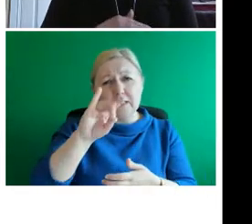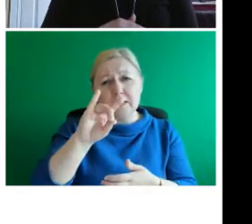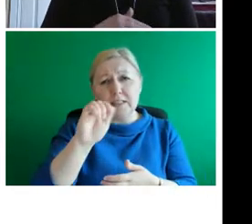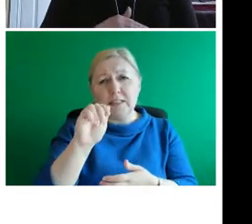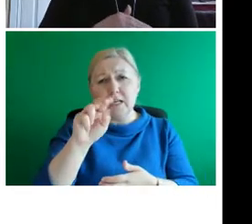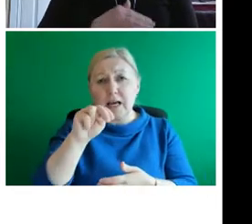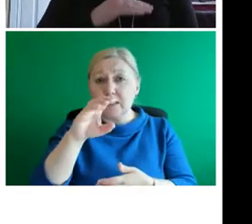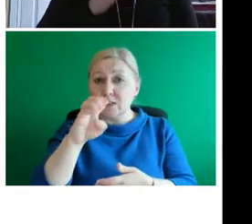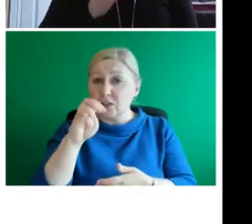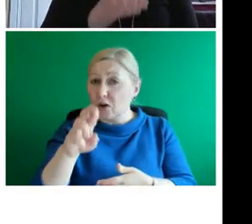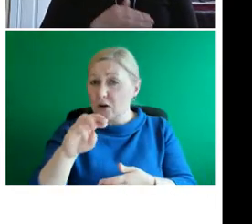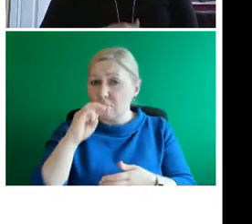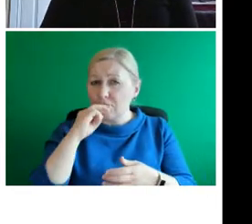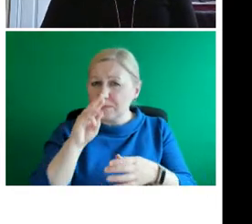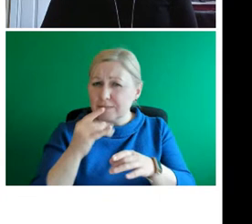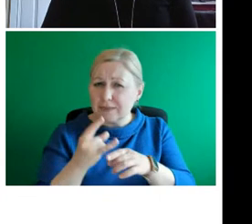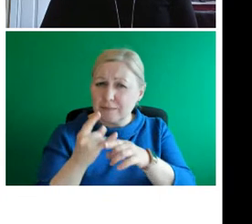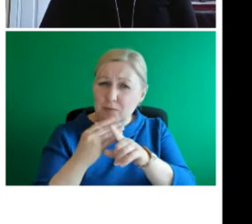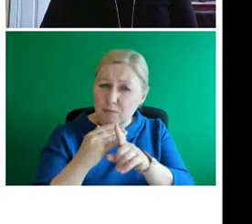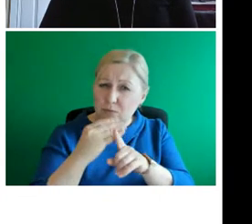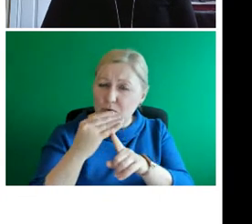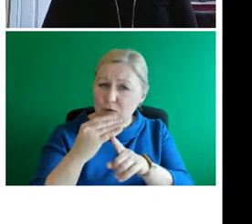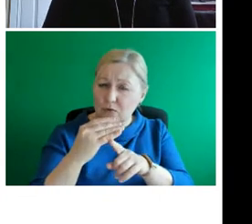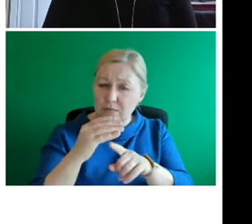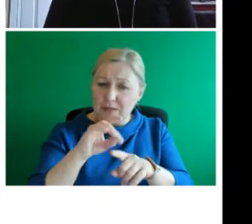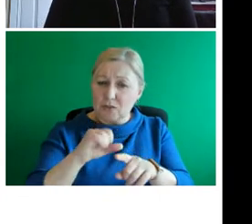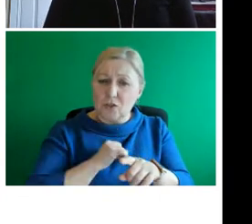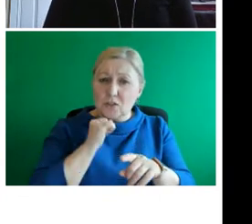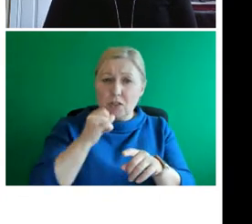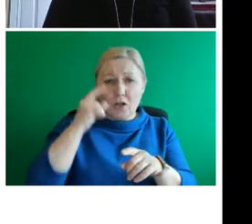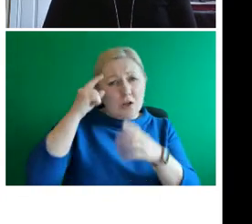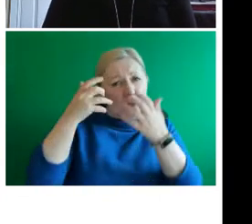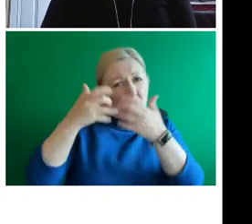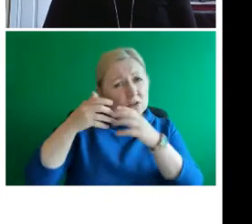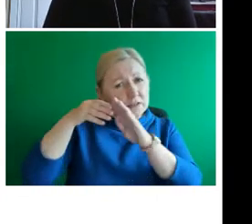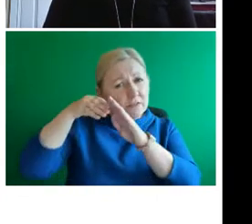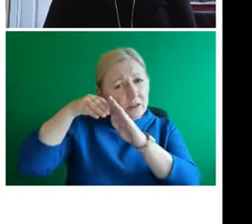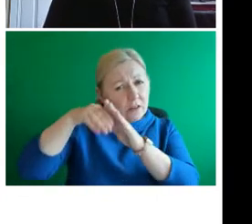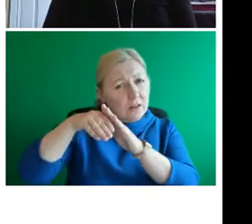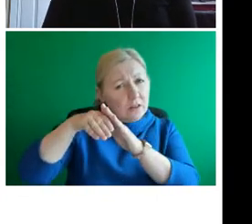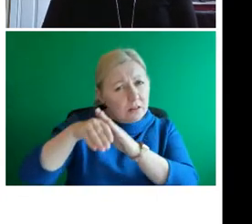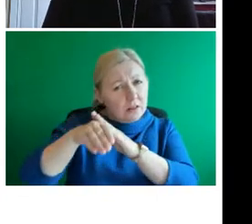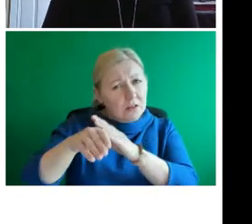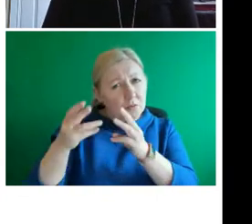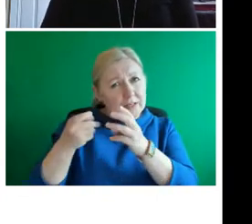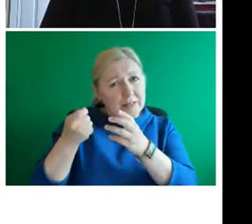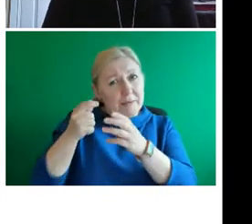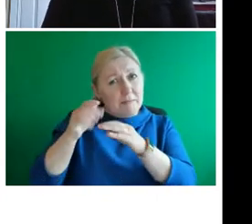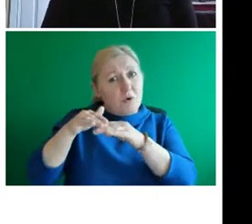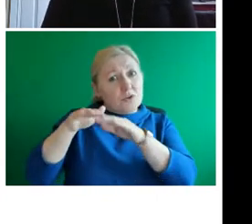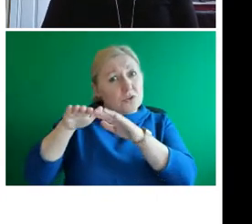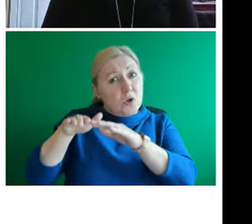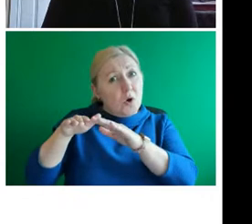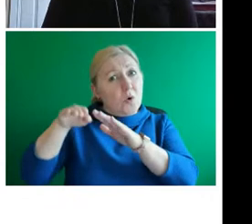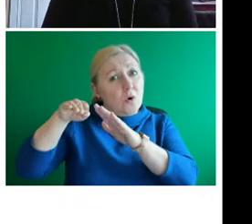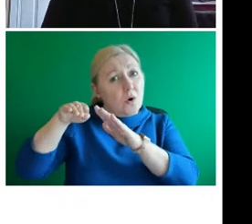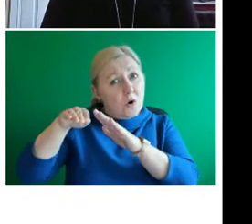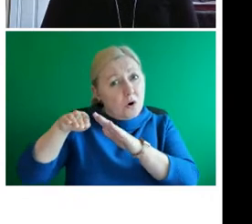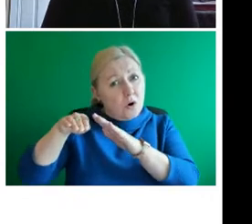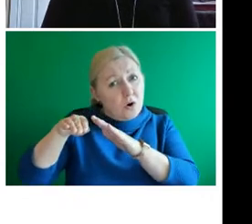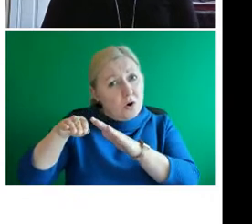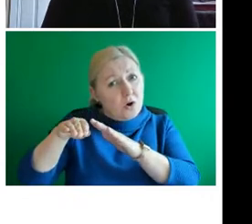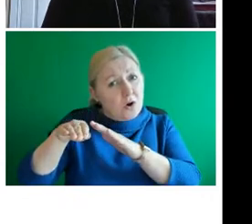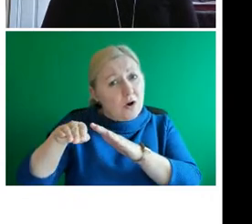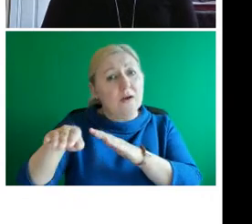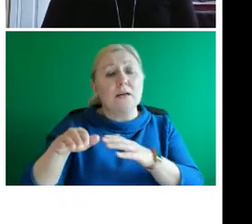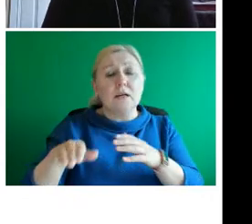maintaining some particular baseline before they deteriorate further. So it delays the deterioration. Nursing support then is a